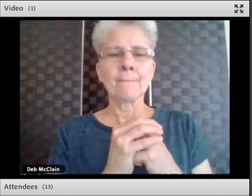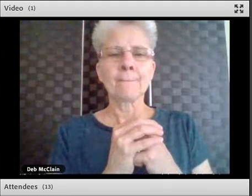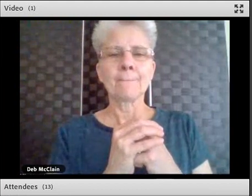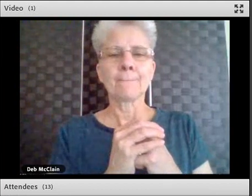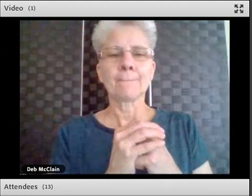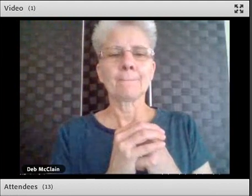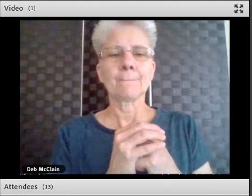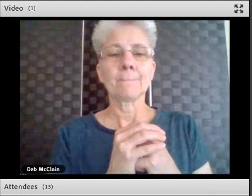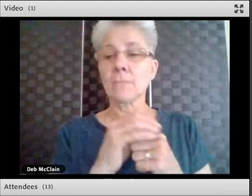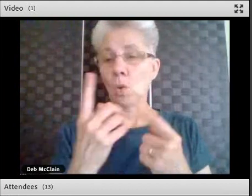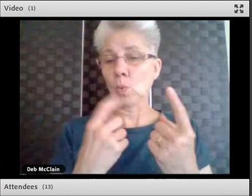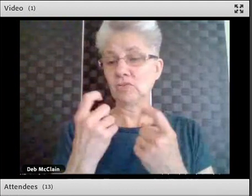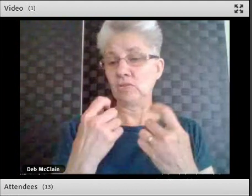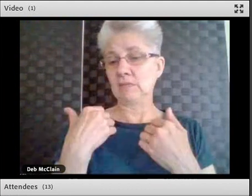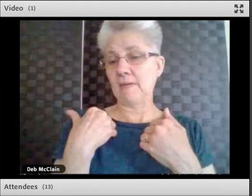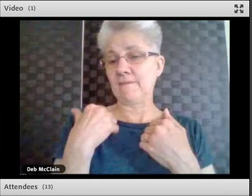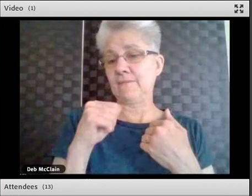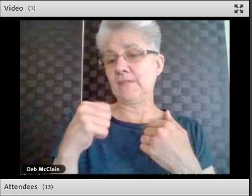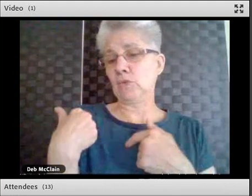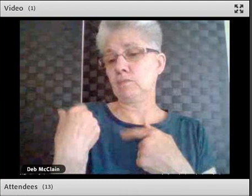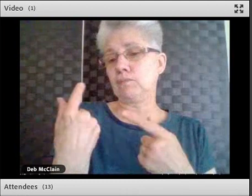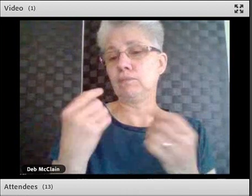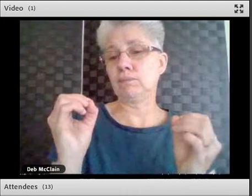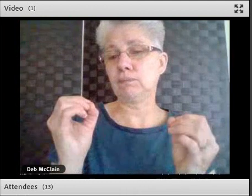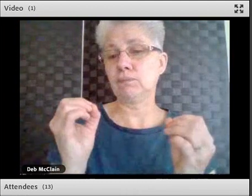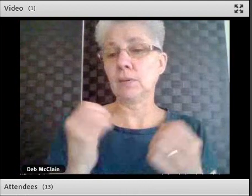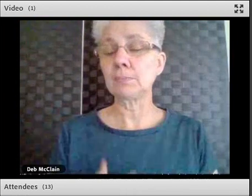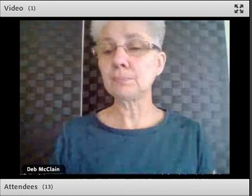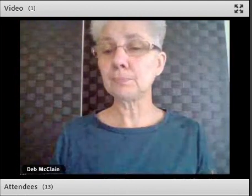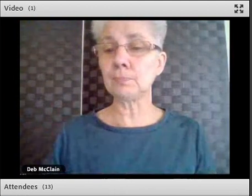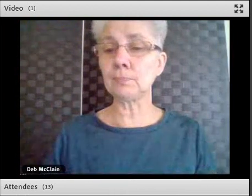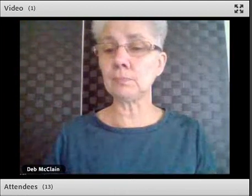Okay, does anyone have any questions so far?